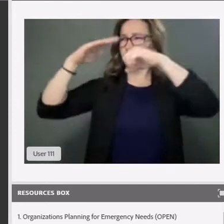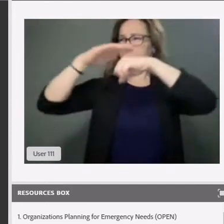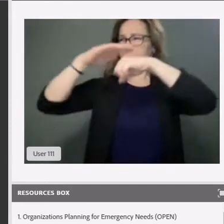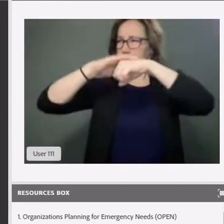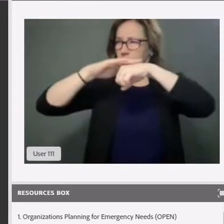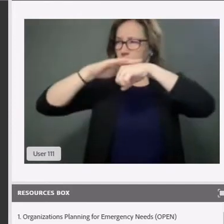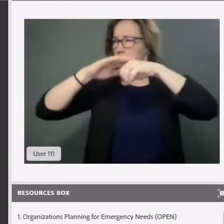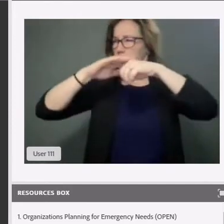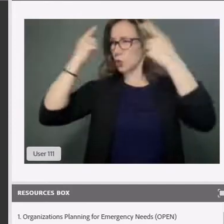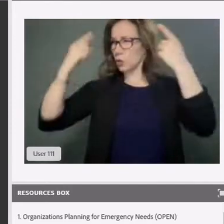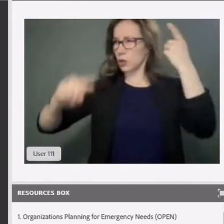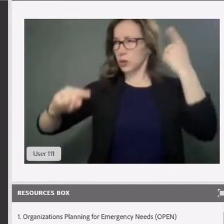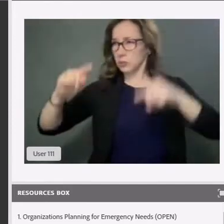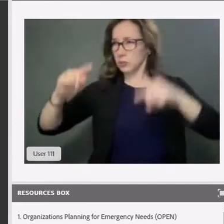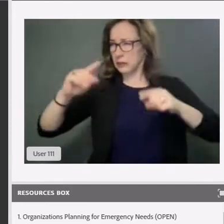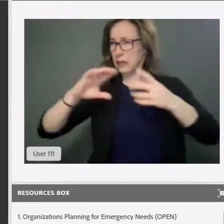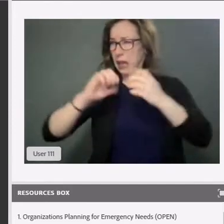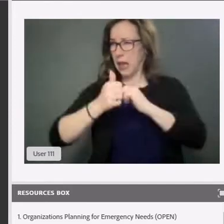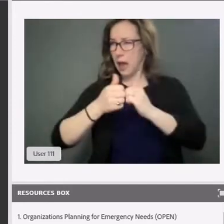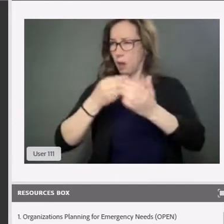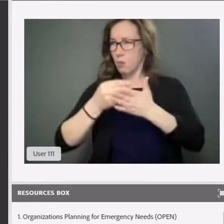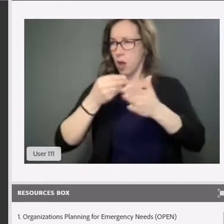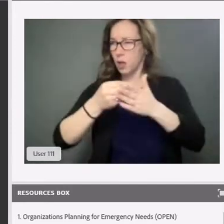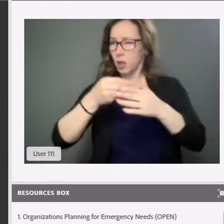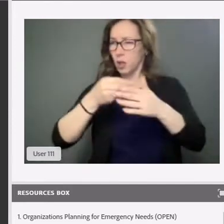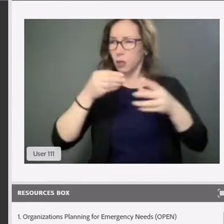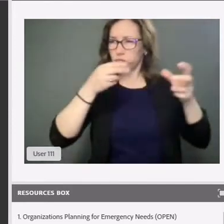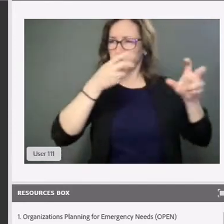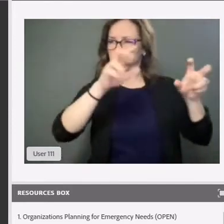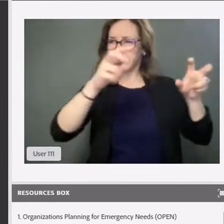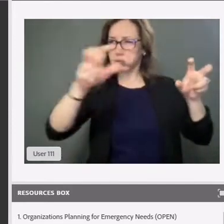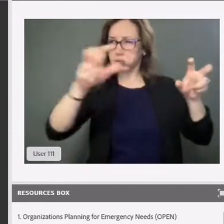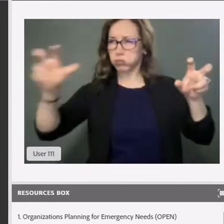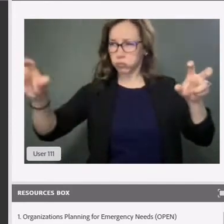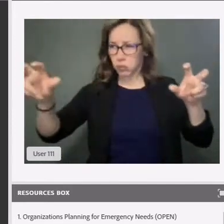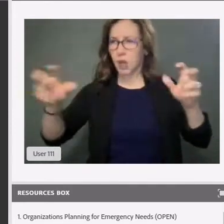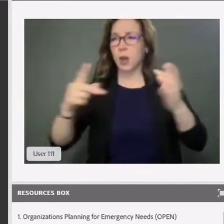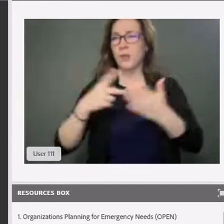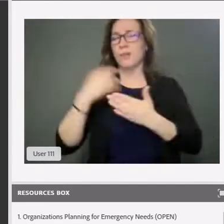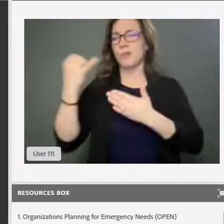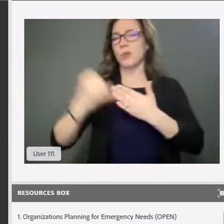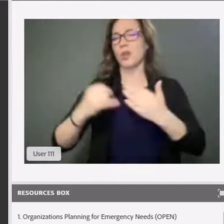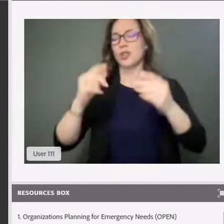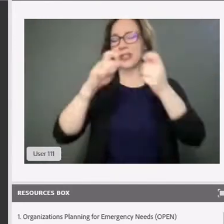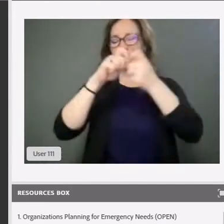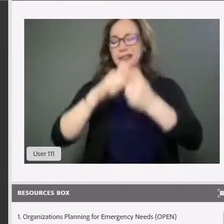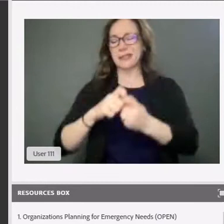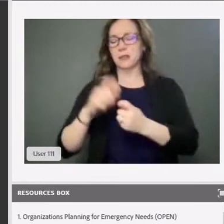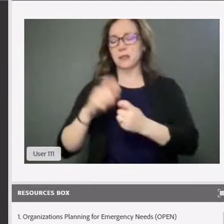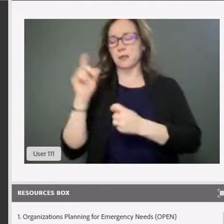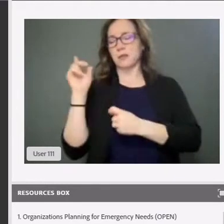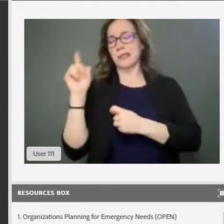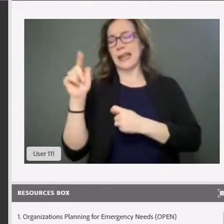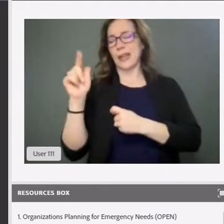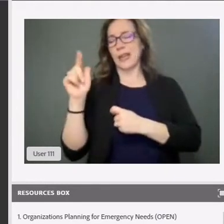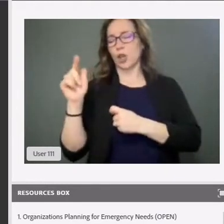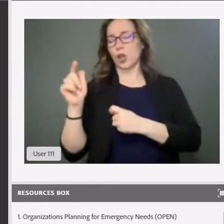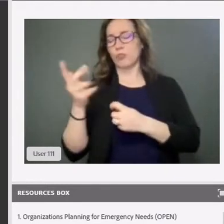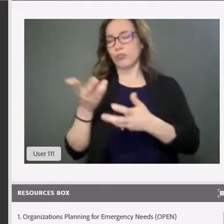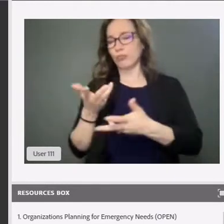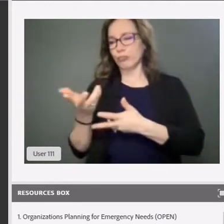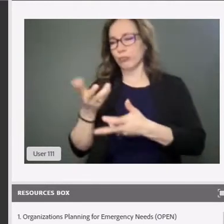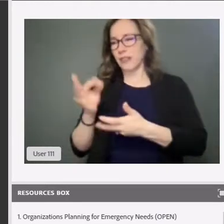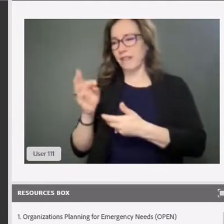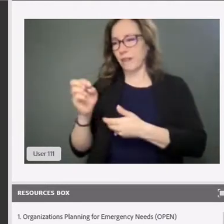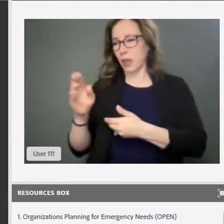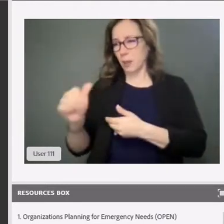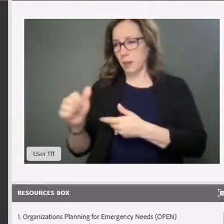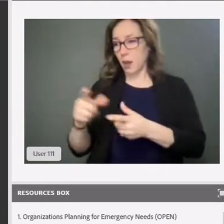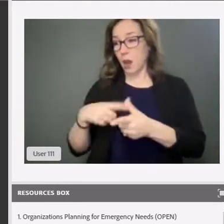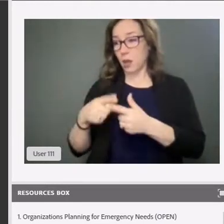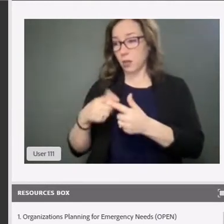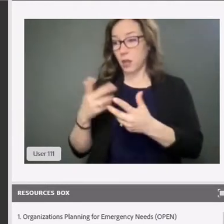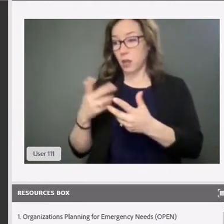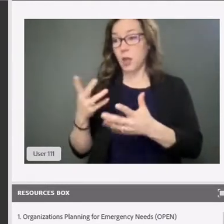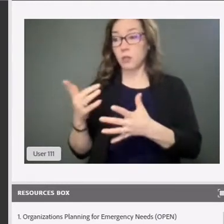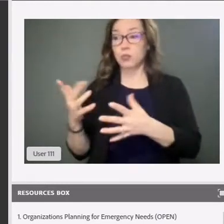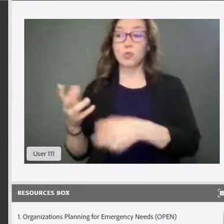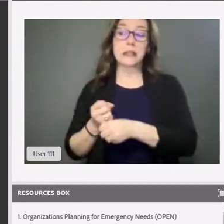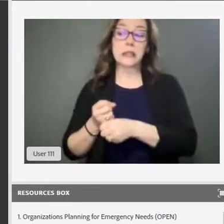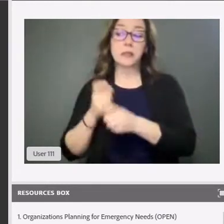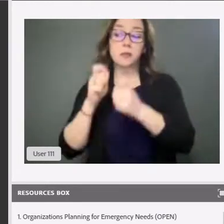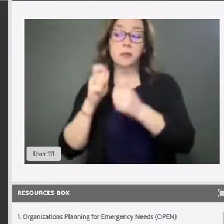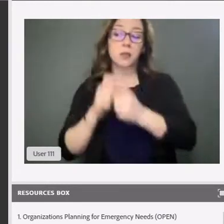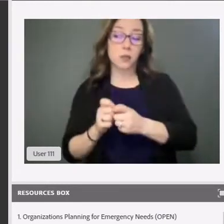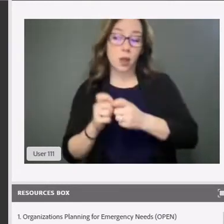agreement for how they're going to allocate the money, project-level details can come later, and we're working with FEMA, and then we'll release the funding as we get that information.